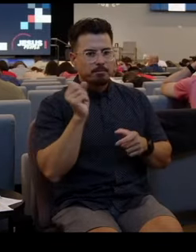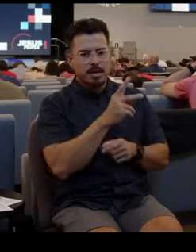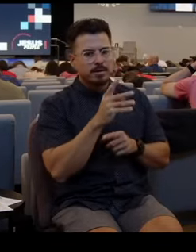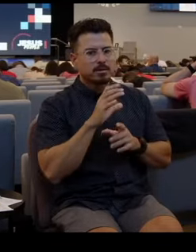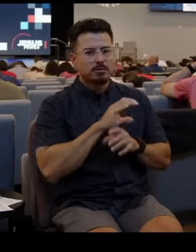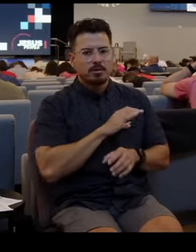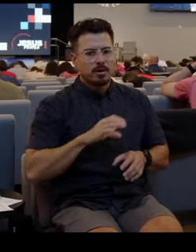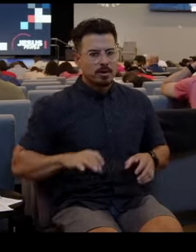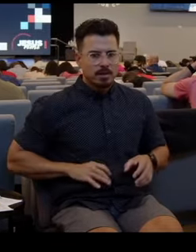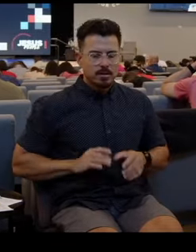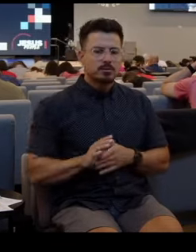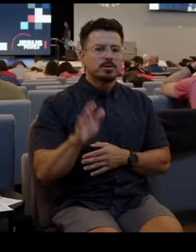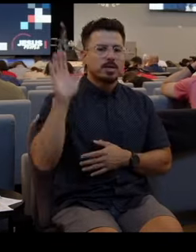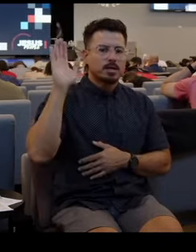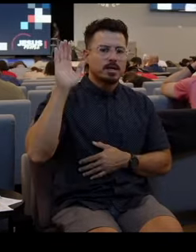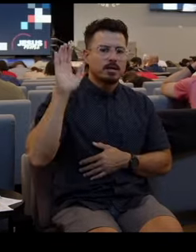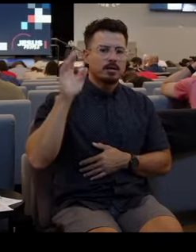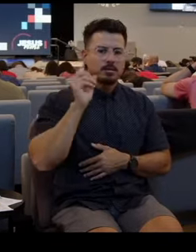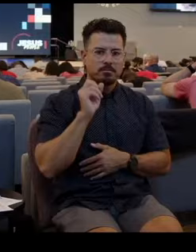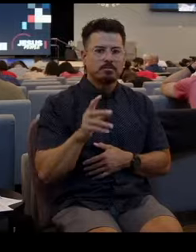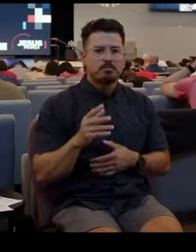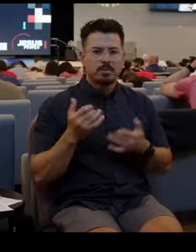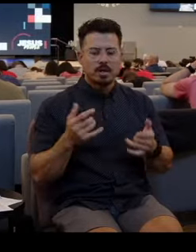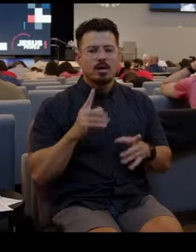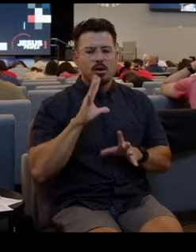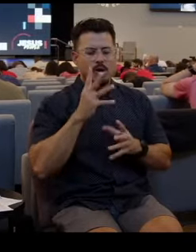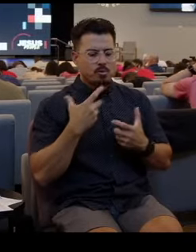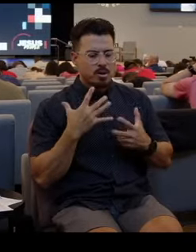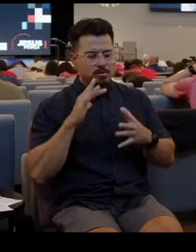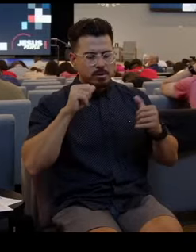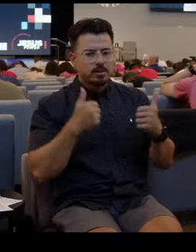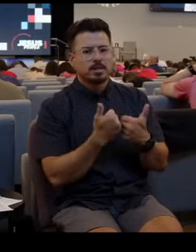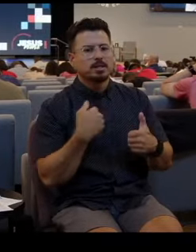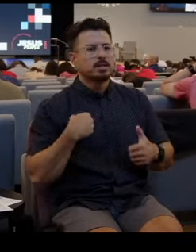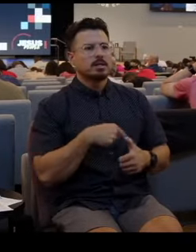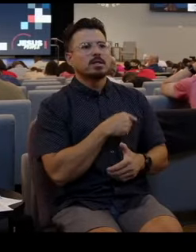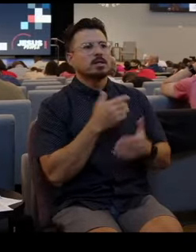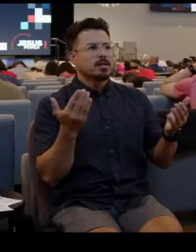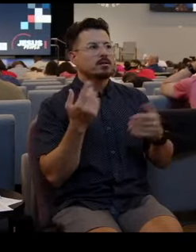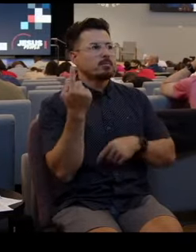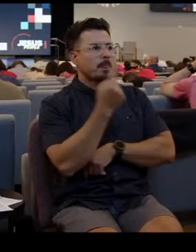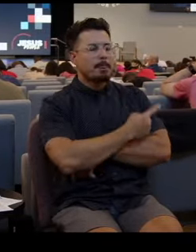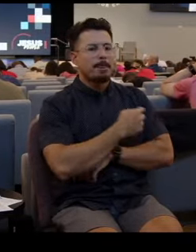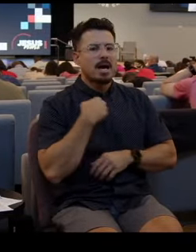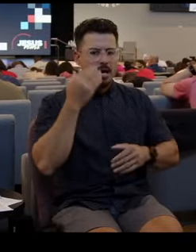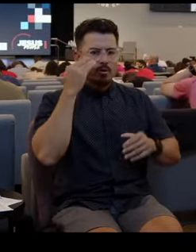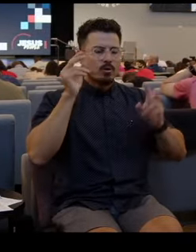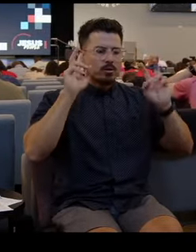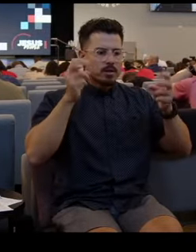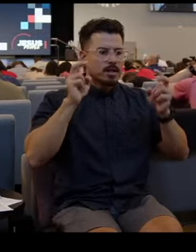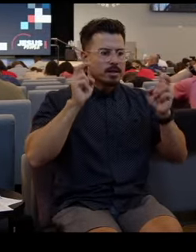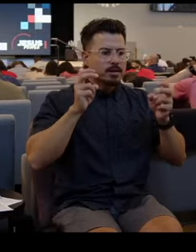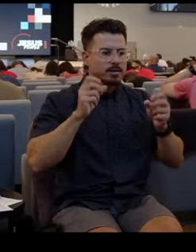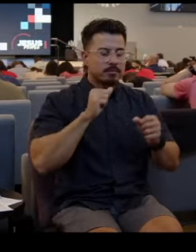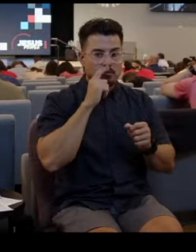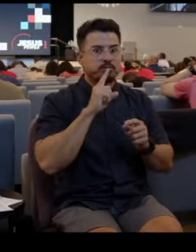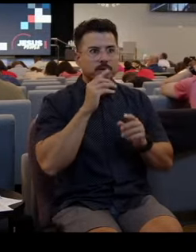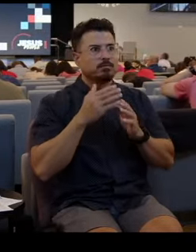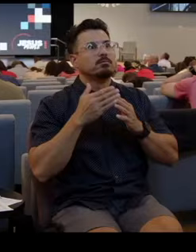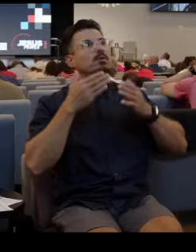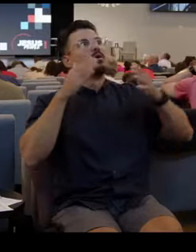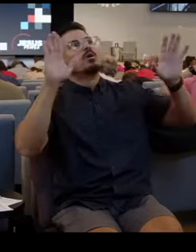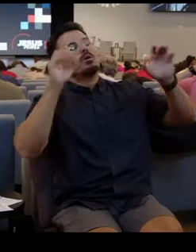Amen. I want to challenge us today. I know the theme of which I spoke is not this broad,